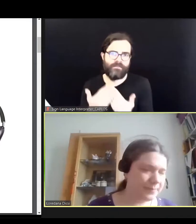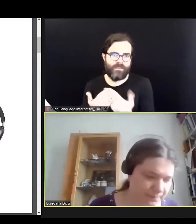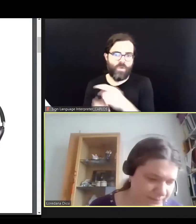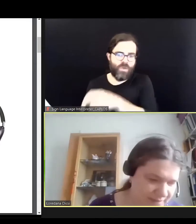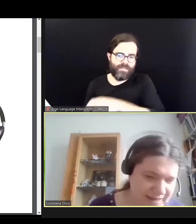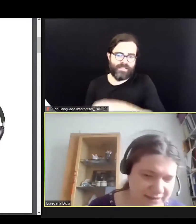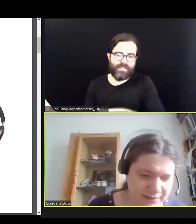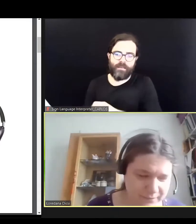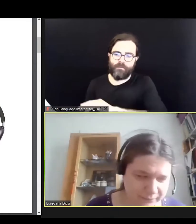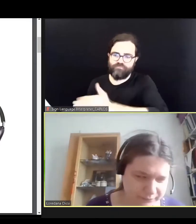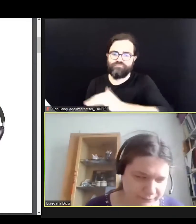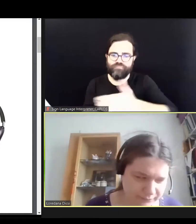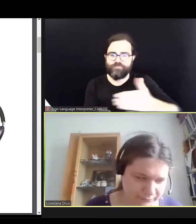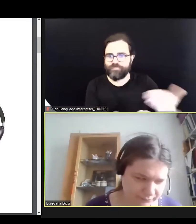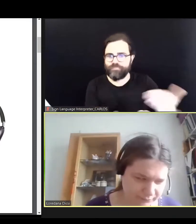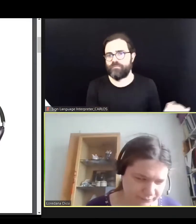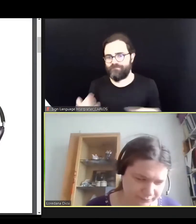Then